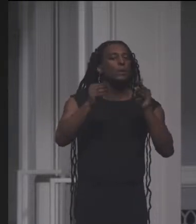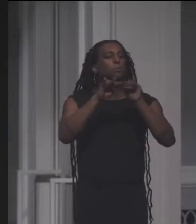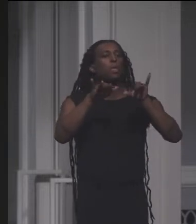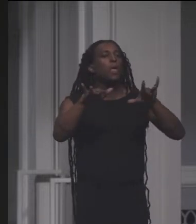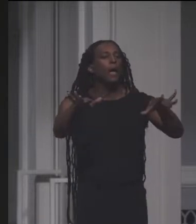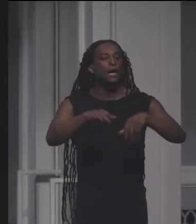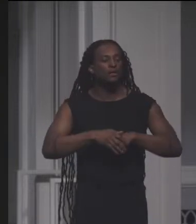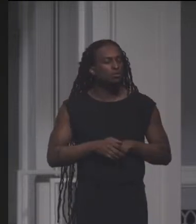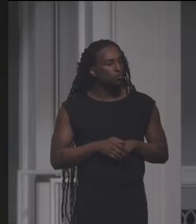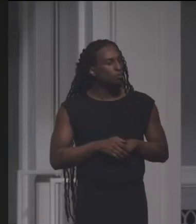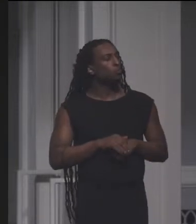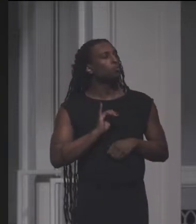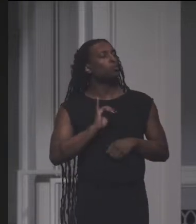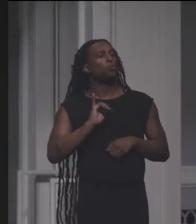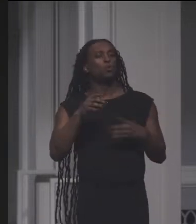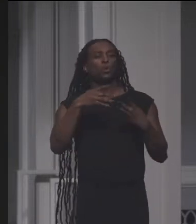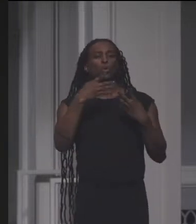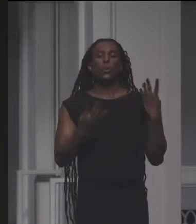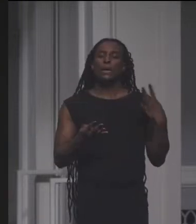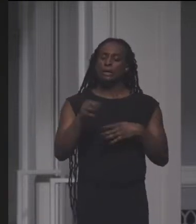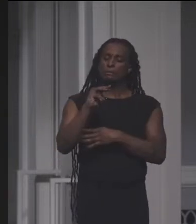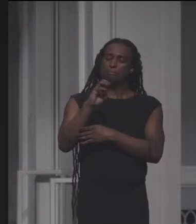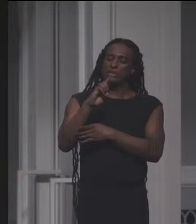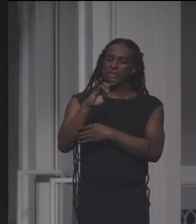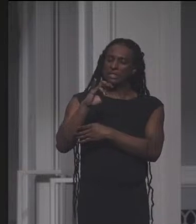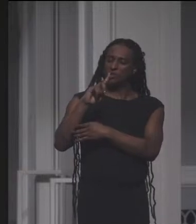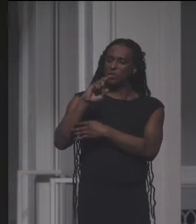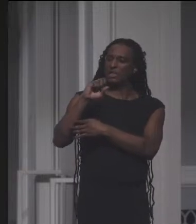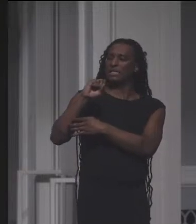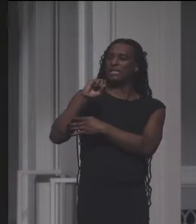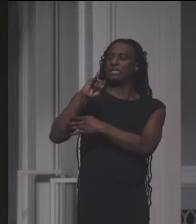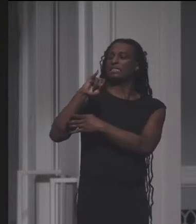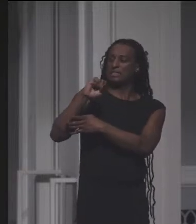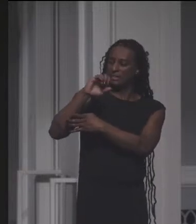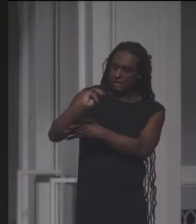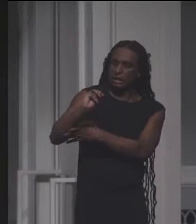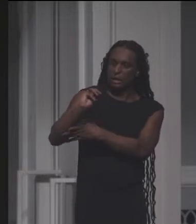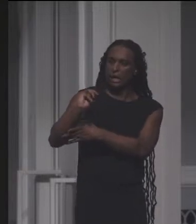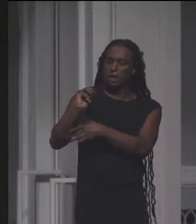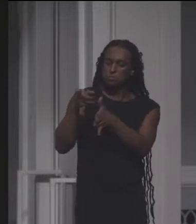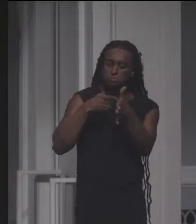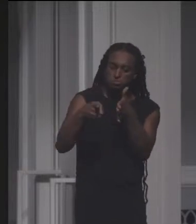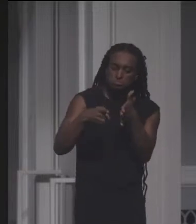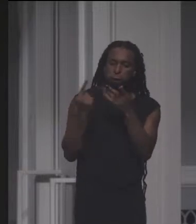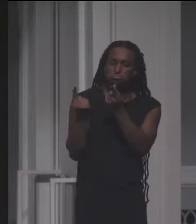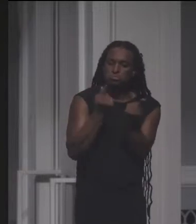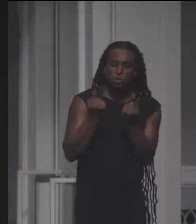Queer medievalism. That is a complicated term.